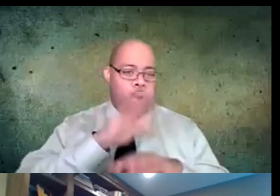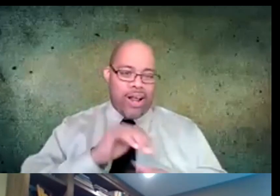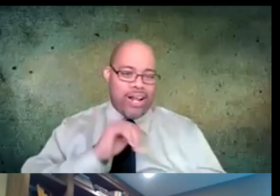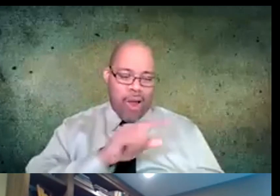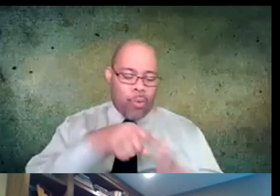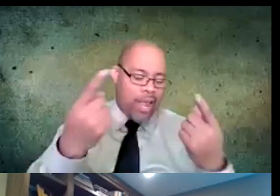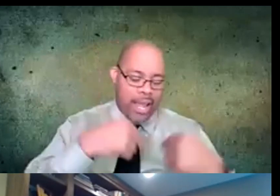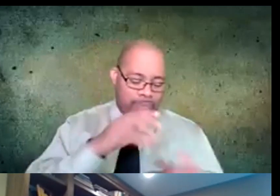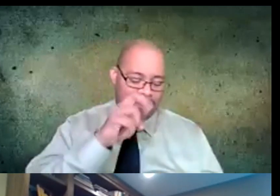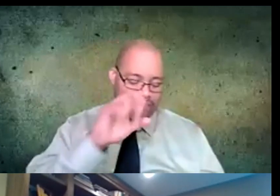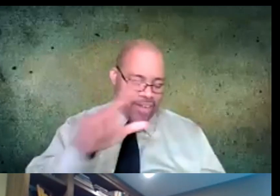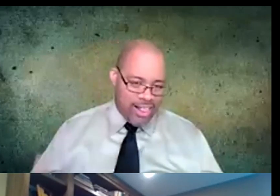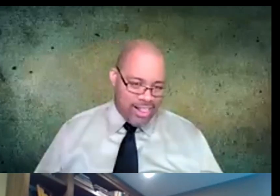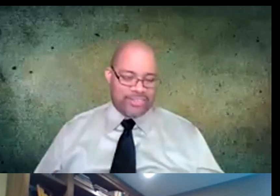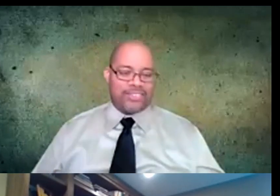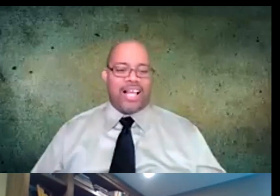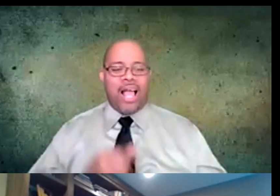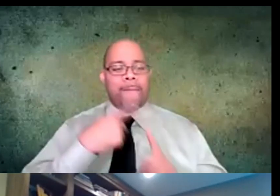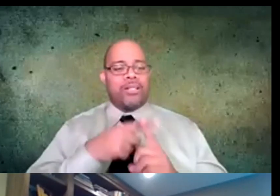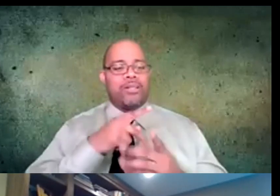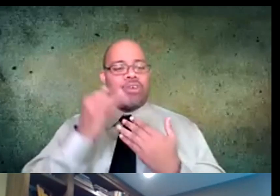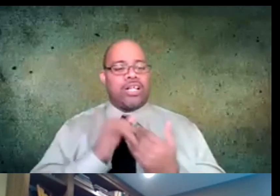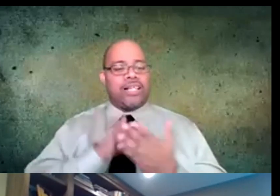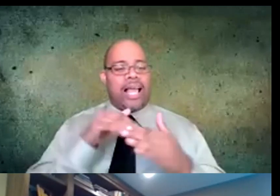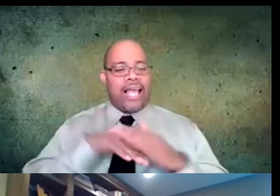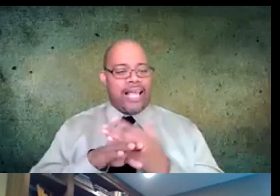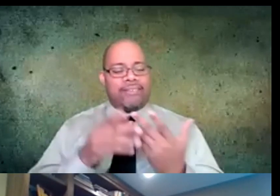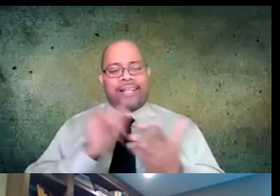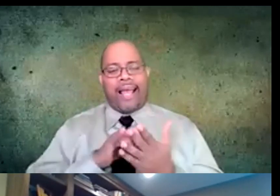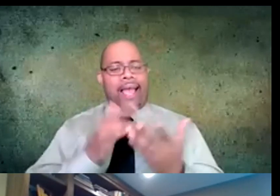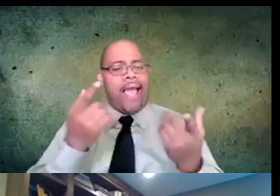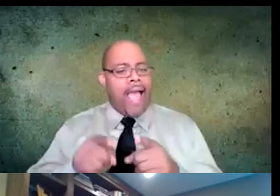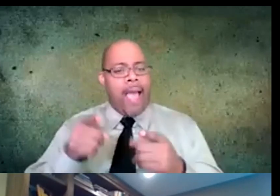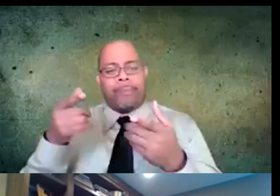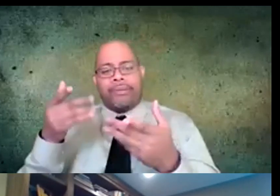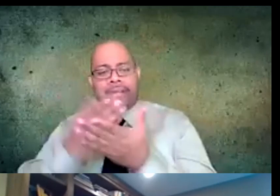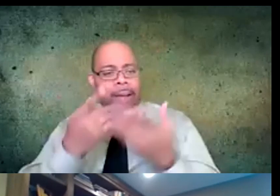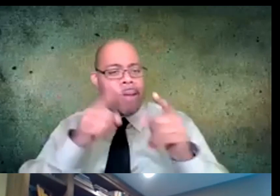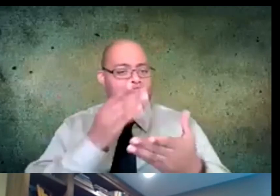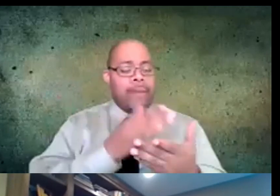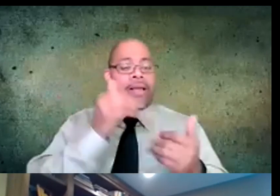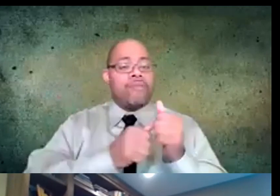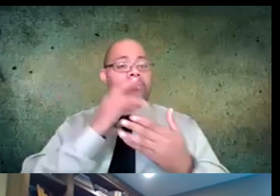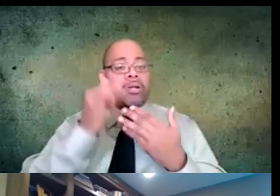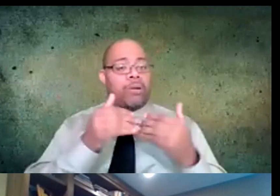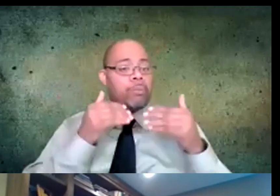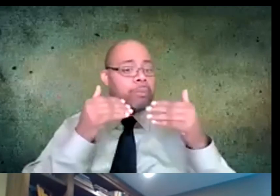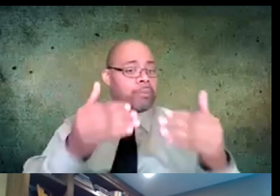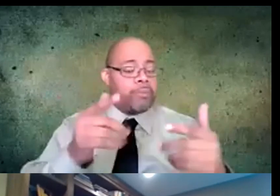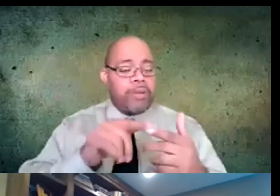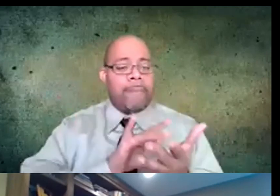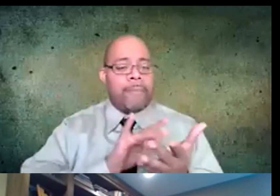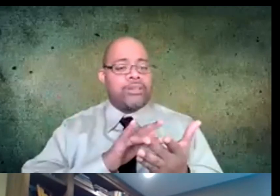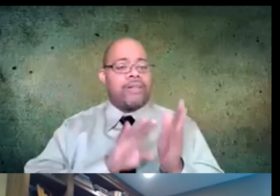come into Cerevel. And plus, projects, they come and go, right? Not every project will move forward, and otherwise drug development will be